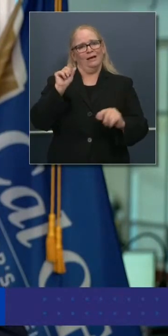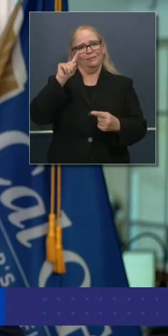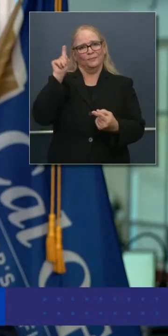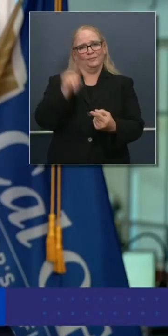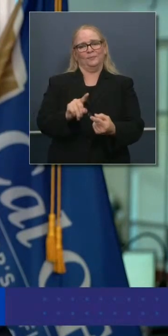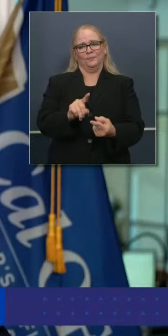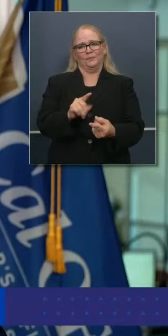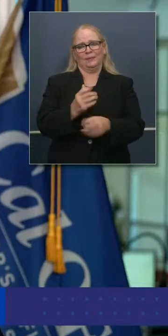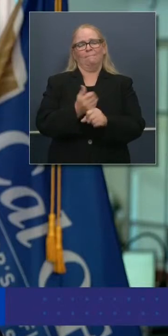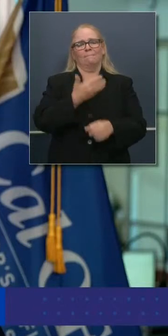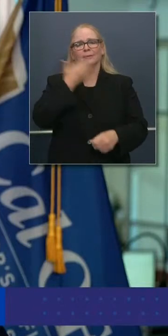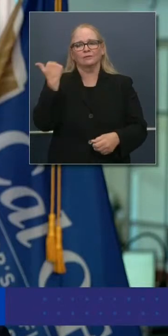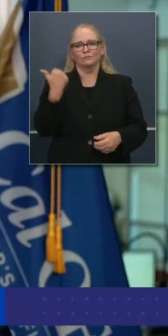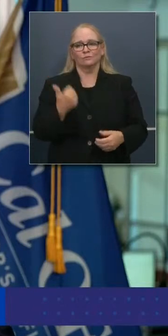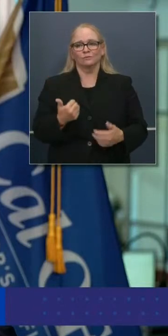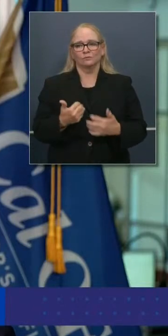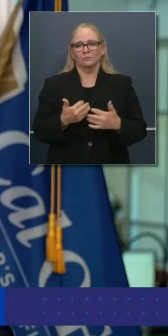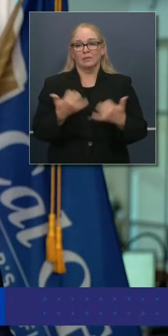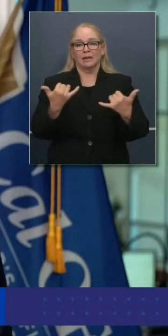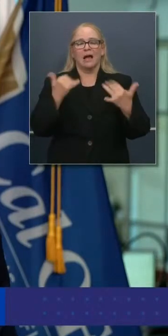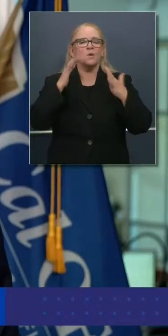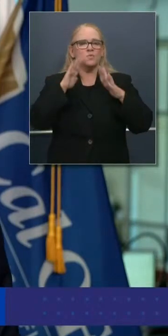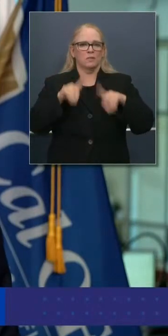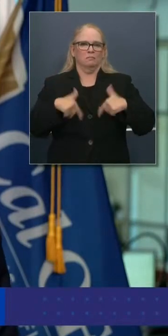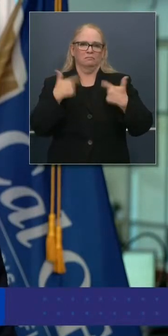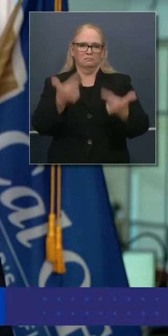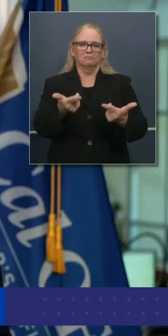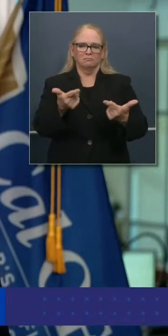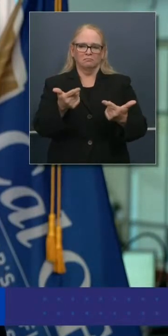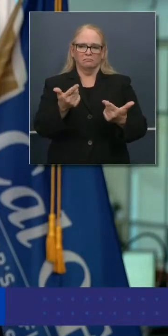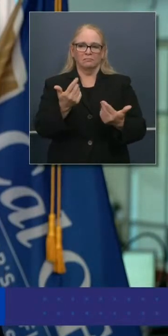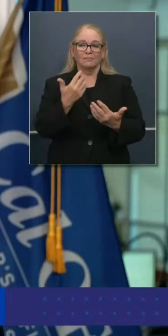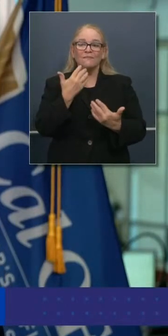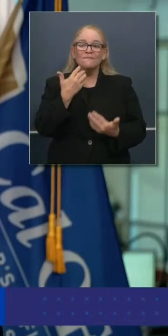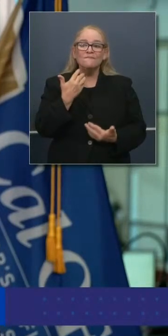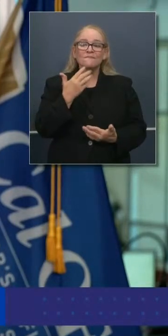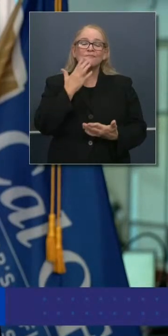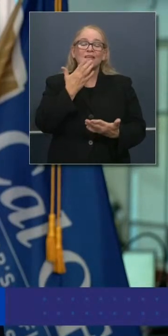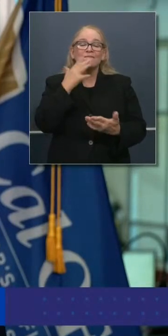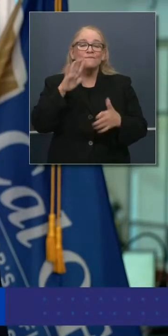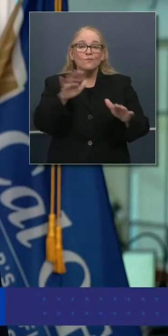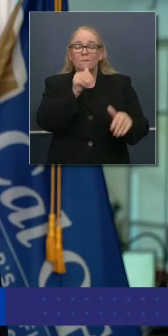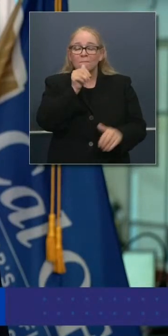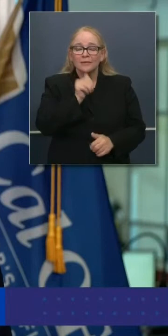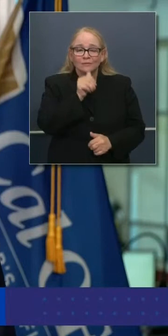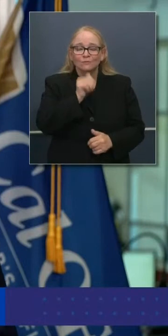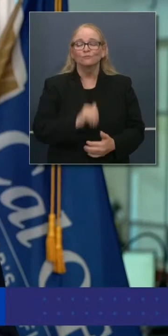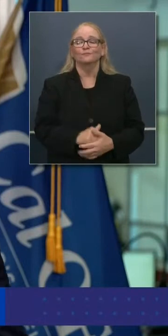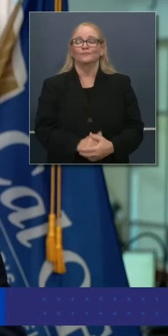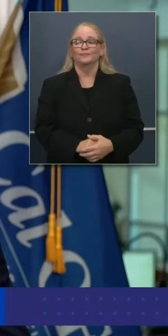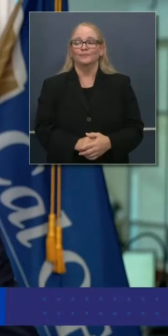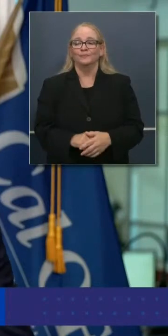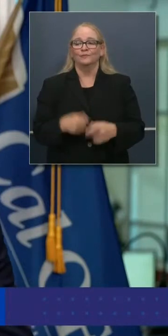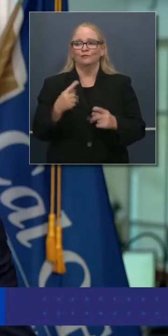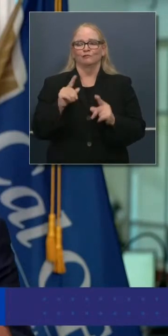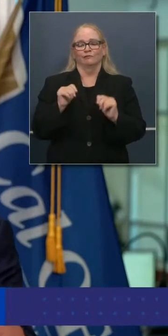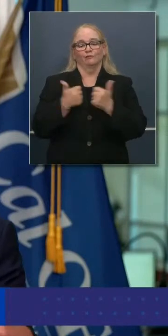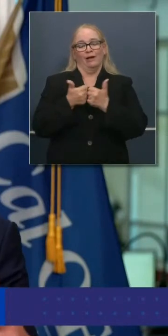to answer any questions. And again, let me thank everybody for their patience through a very challenging